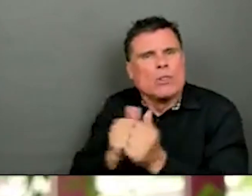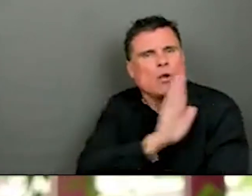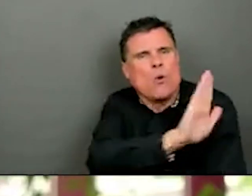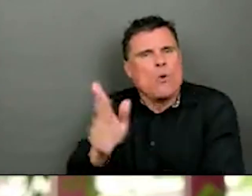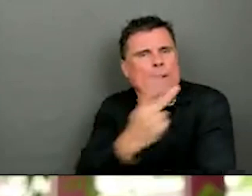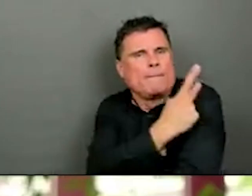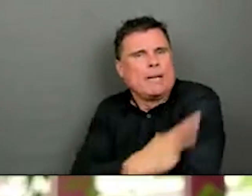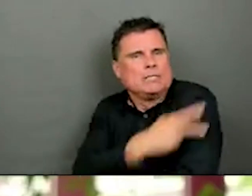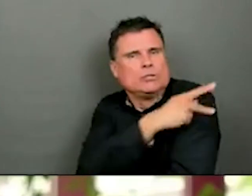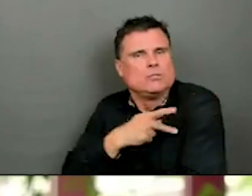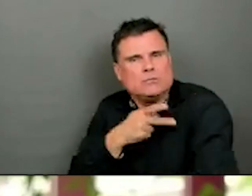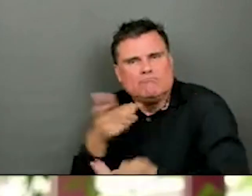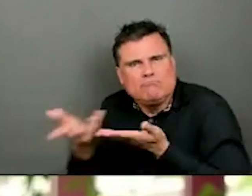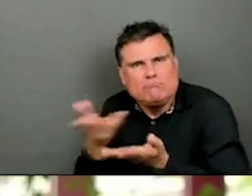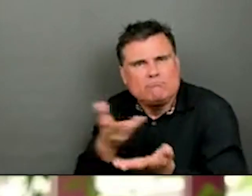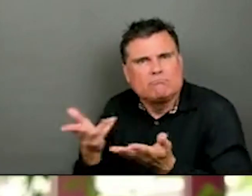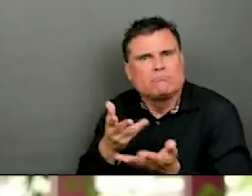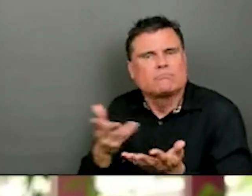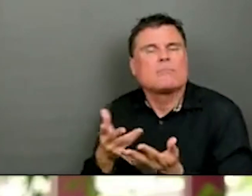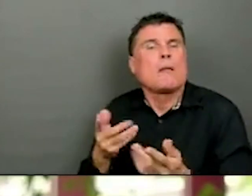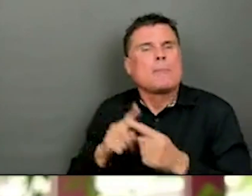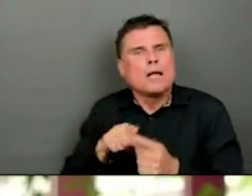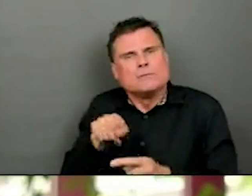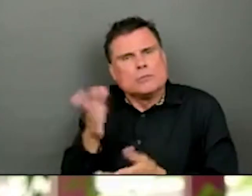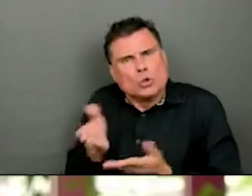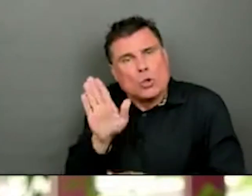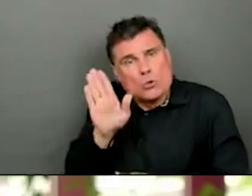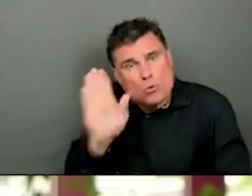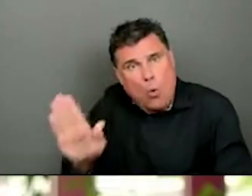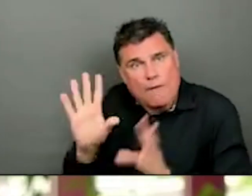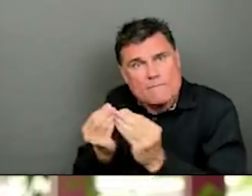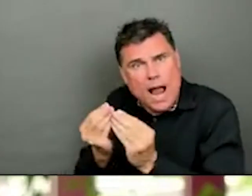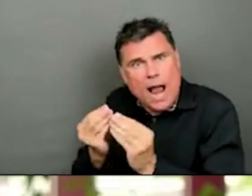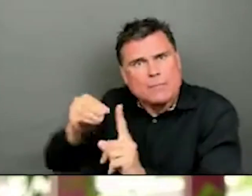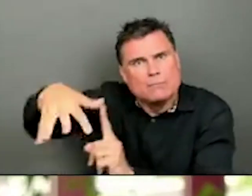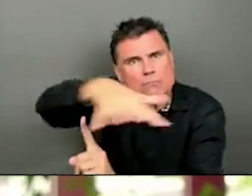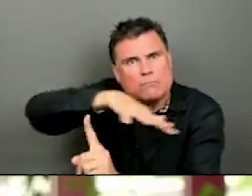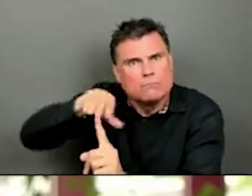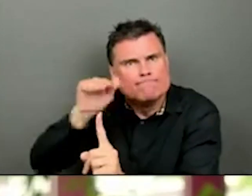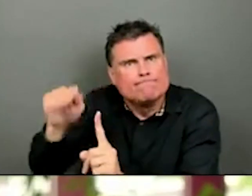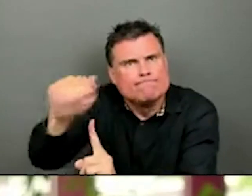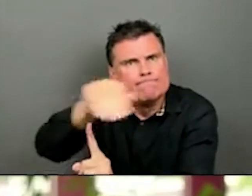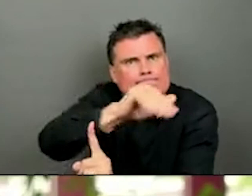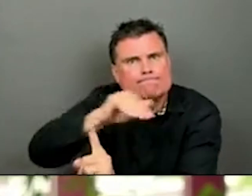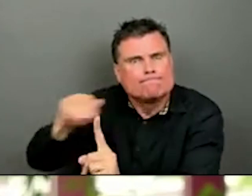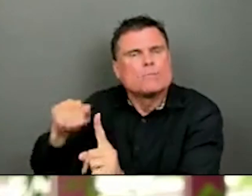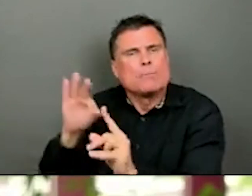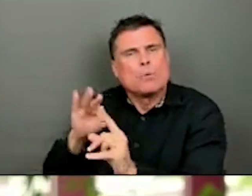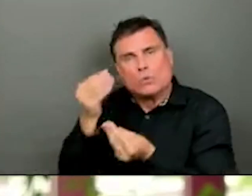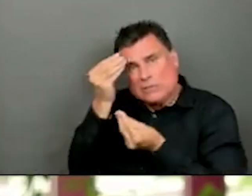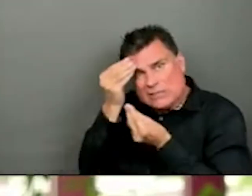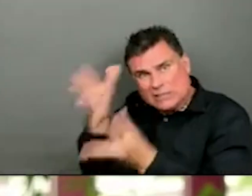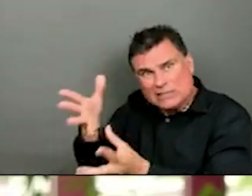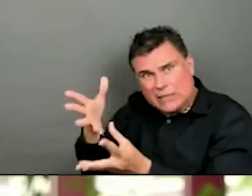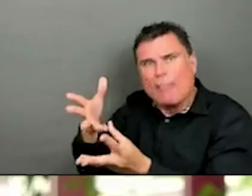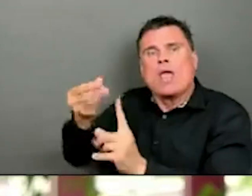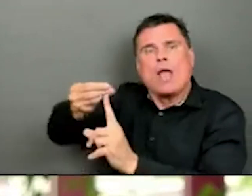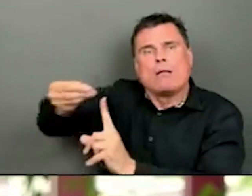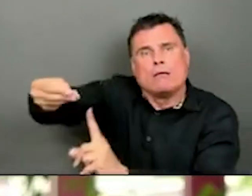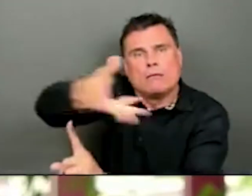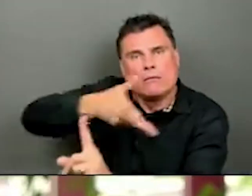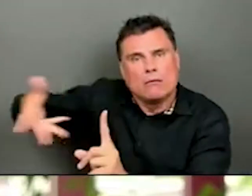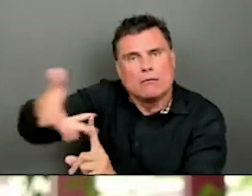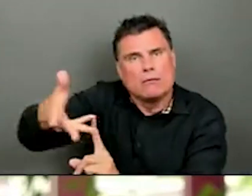communities. It is important that we all give people the information they need, and hearing it from a trusted provider is important too.